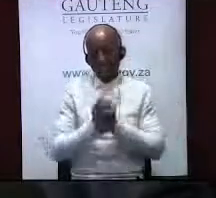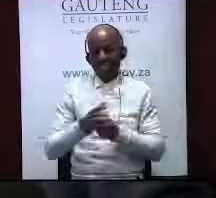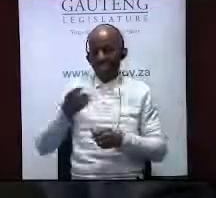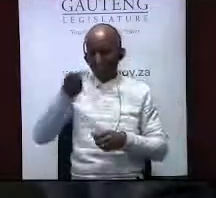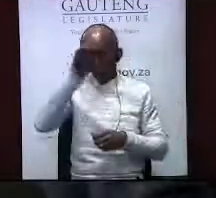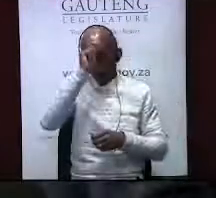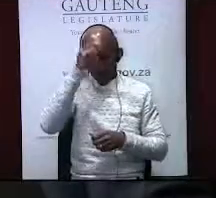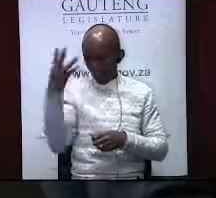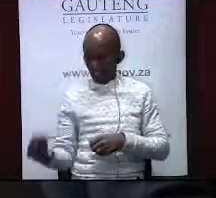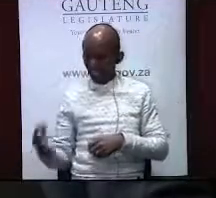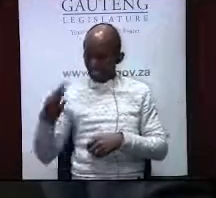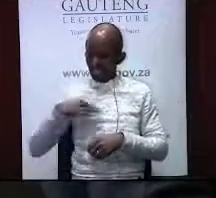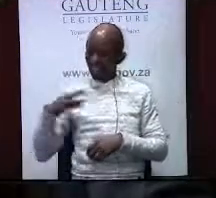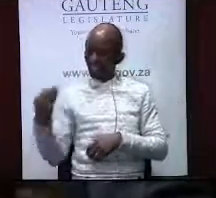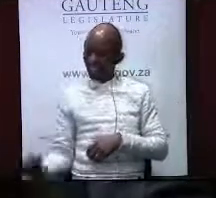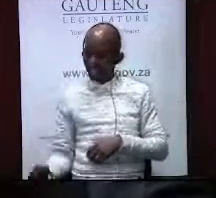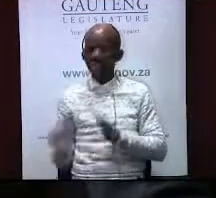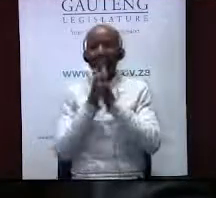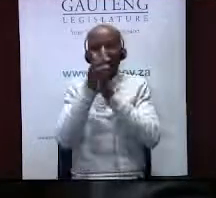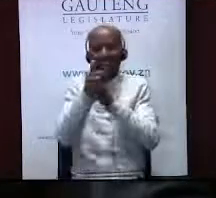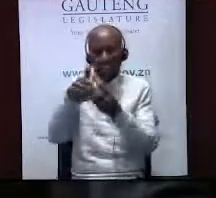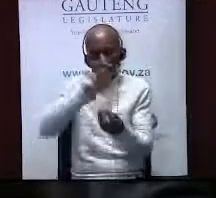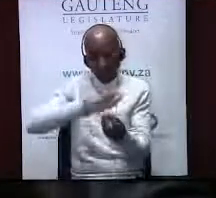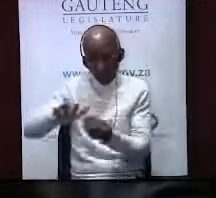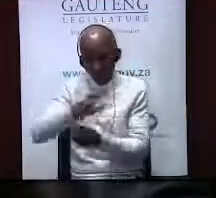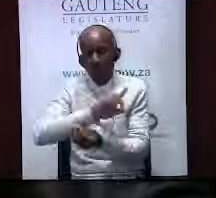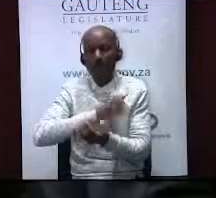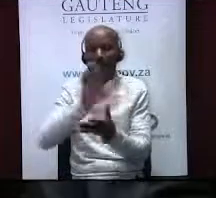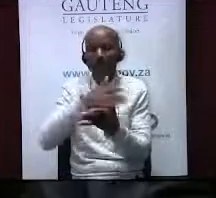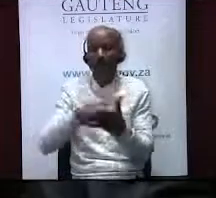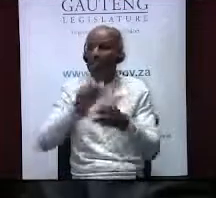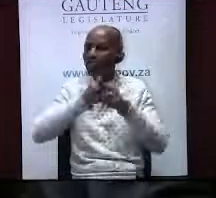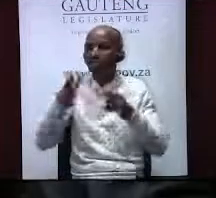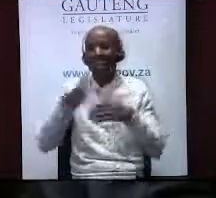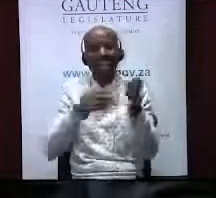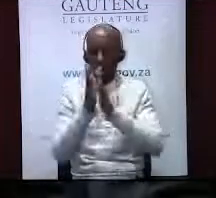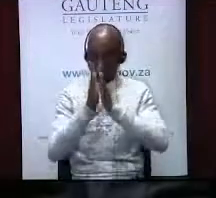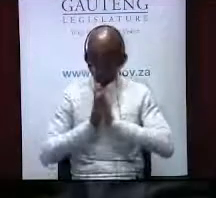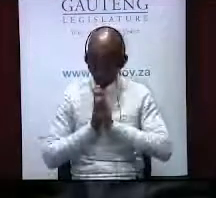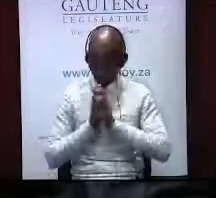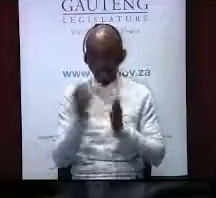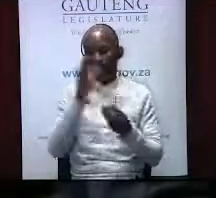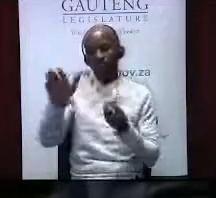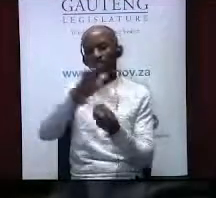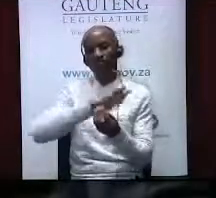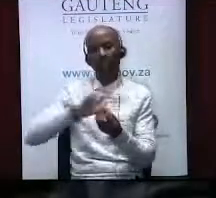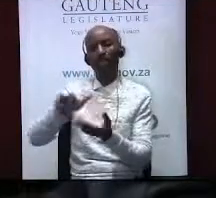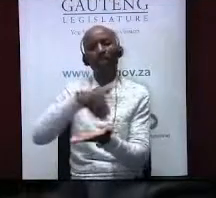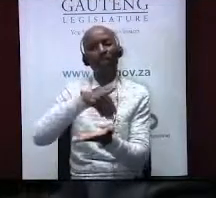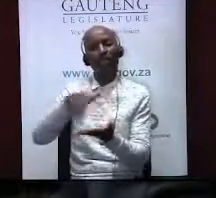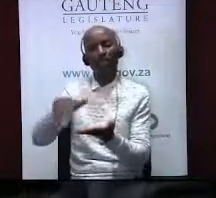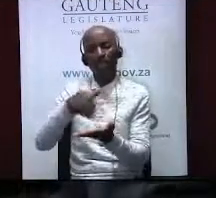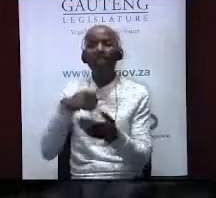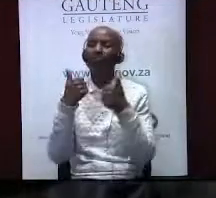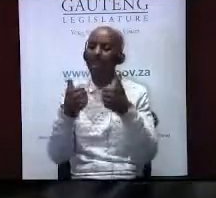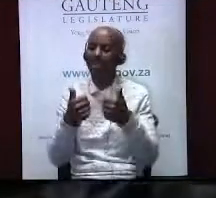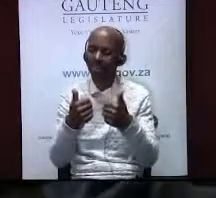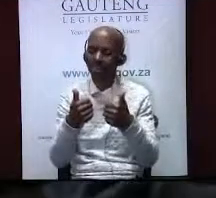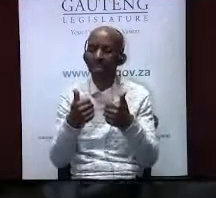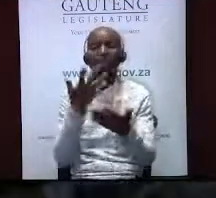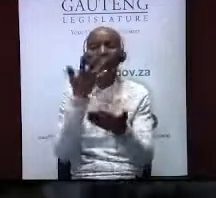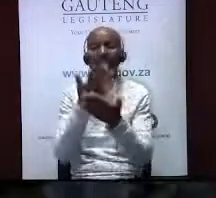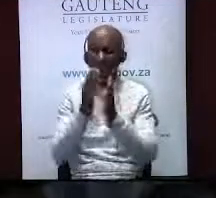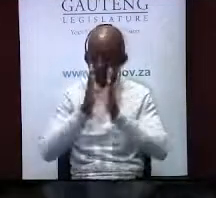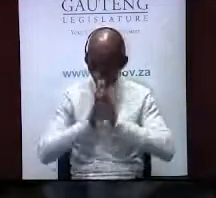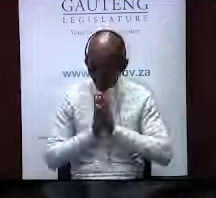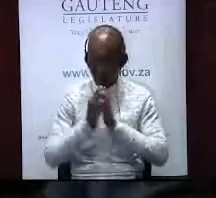that boy child. Lead that family, because there isn't any church without a family that is sober-minded. You can